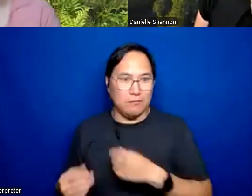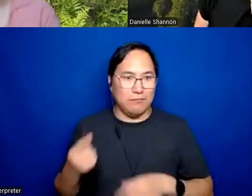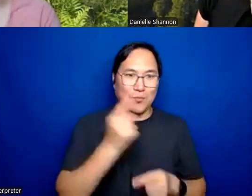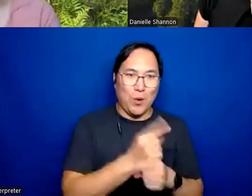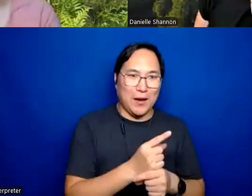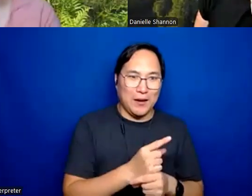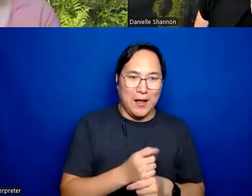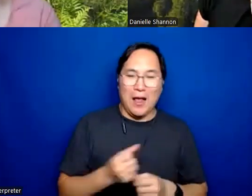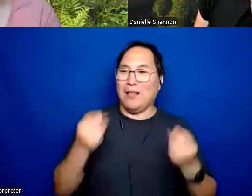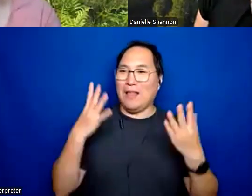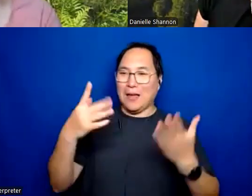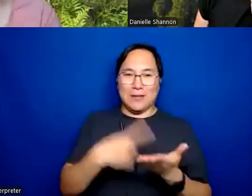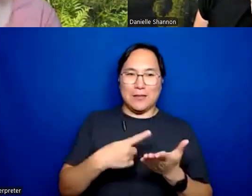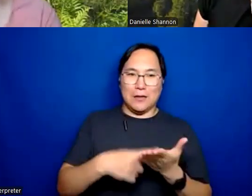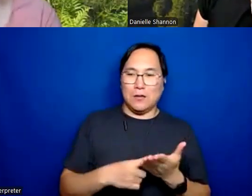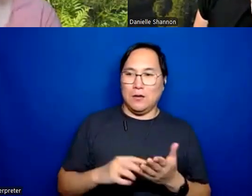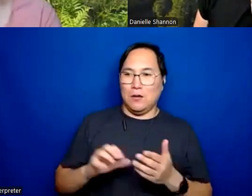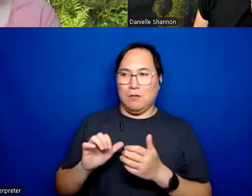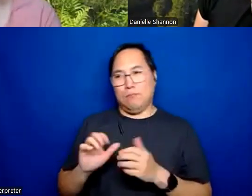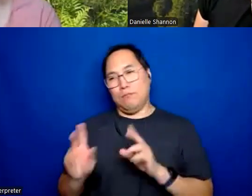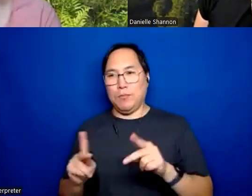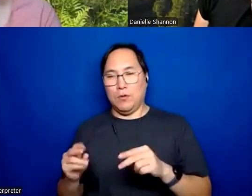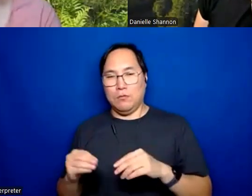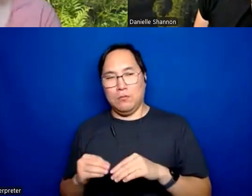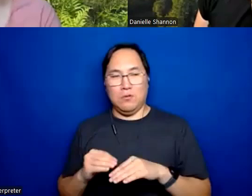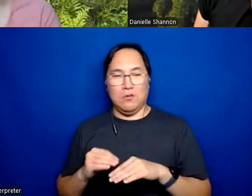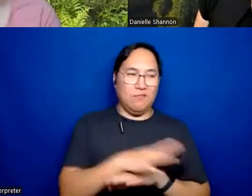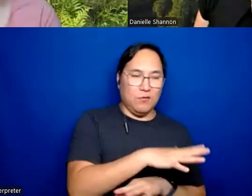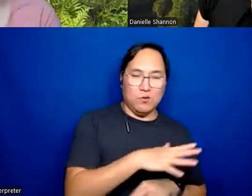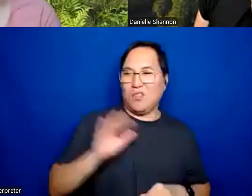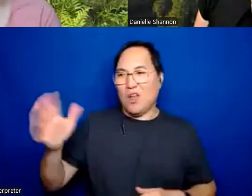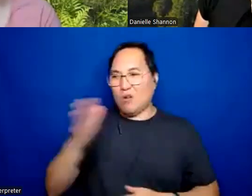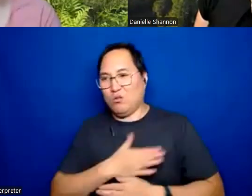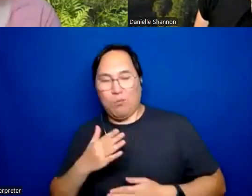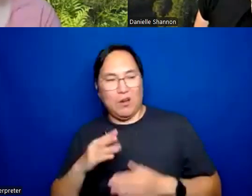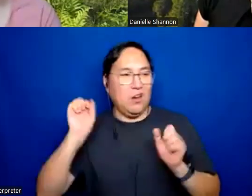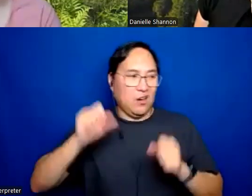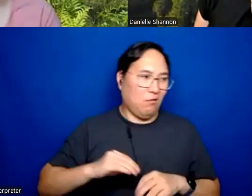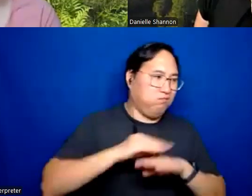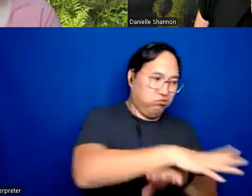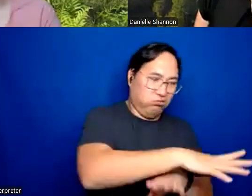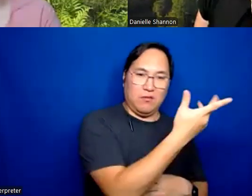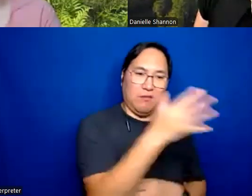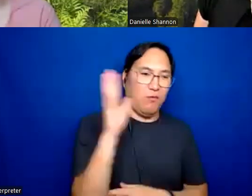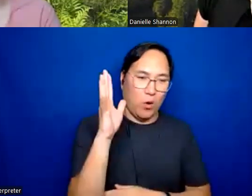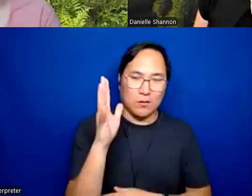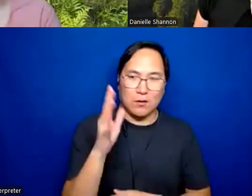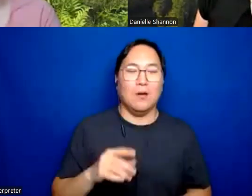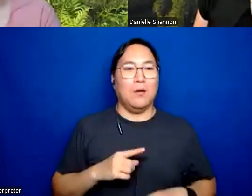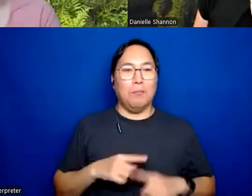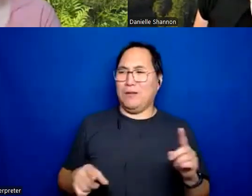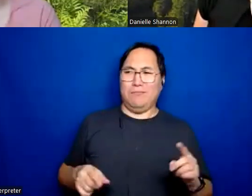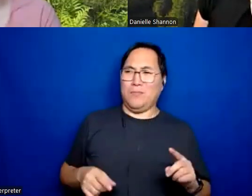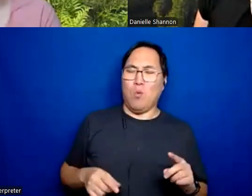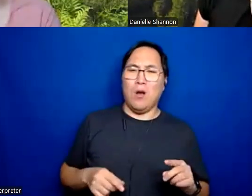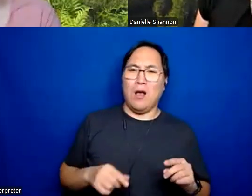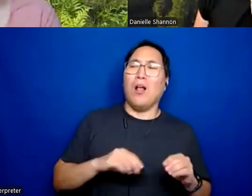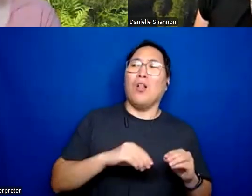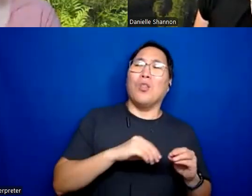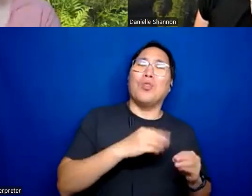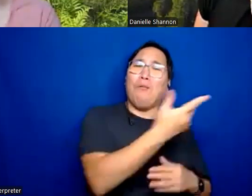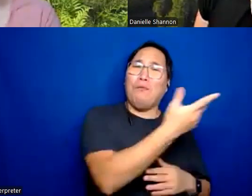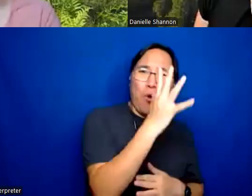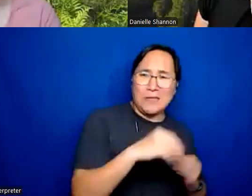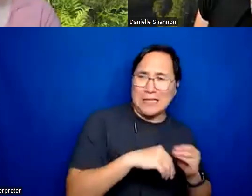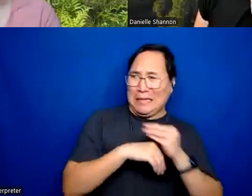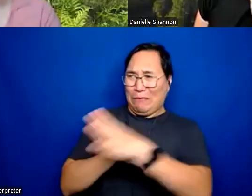lot of this conversation is like, how do people impact, how is people's recreation impacting the forest? But I think this idea of like, how is the forest also impacting people